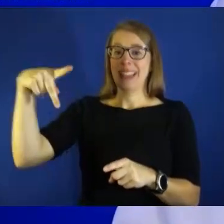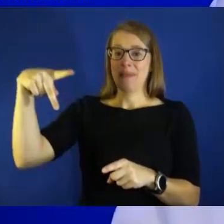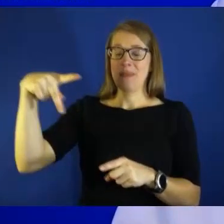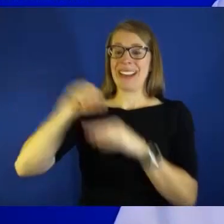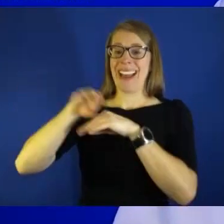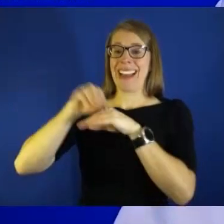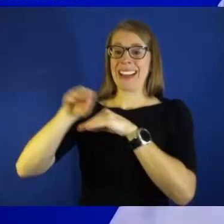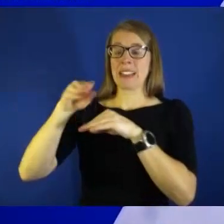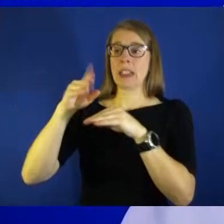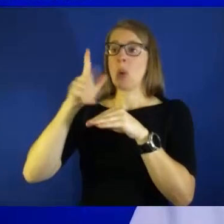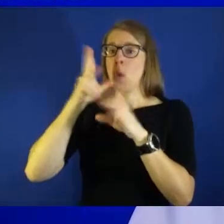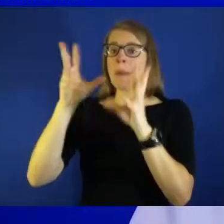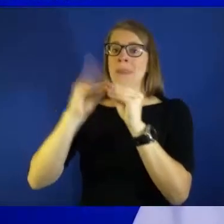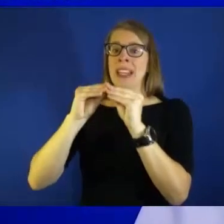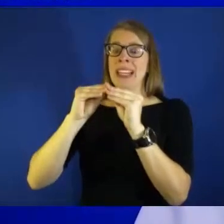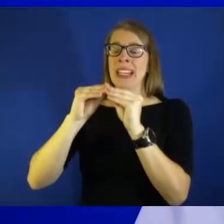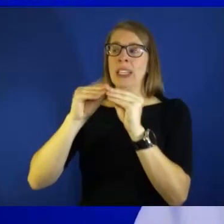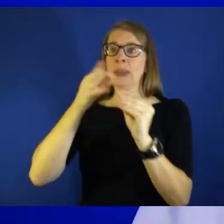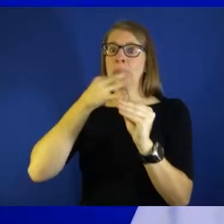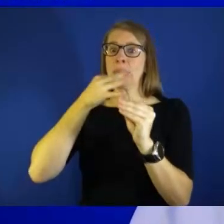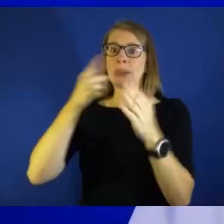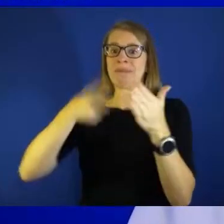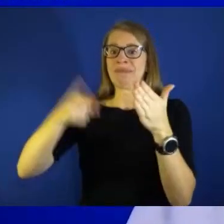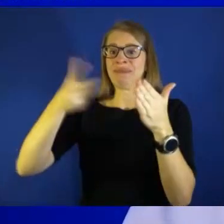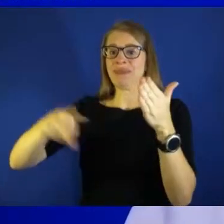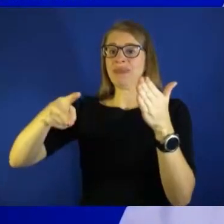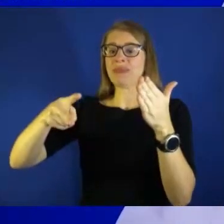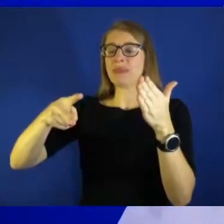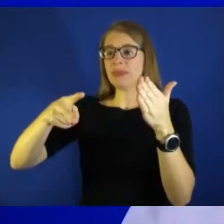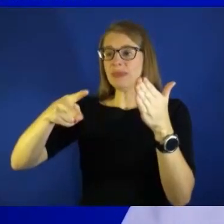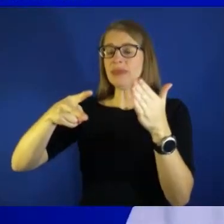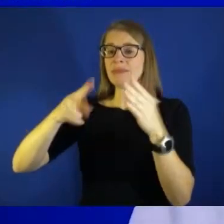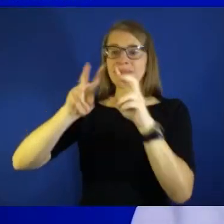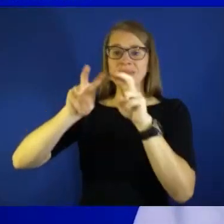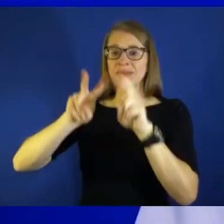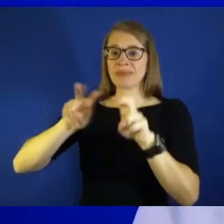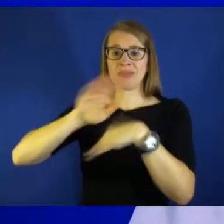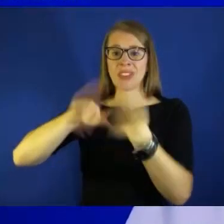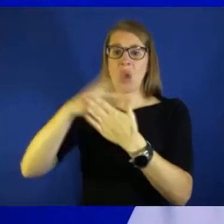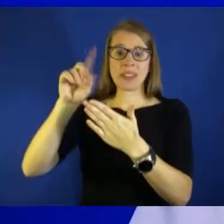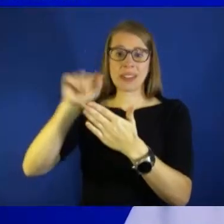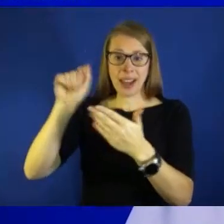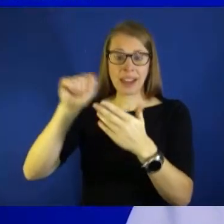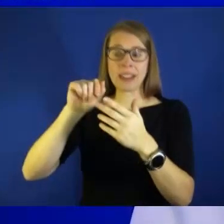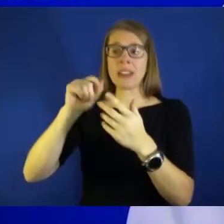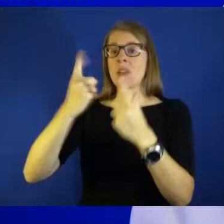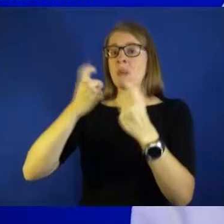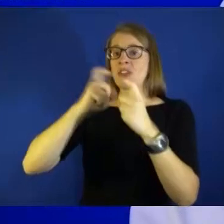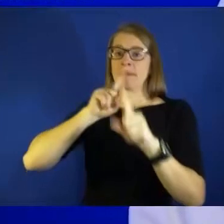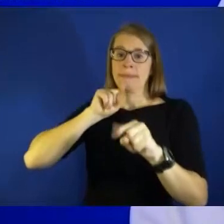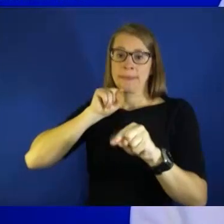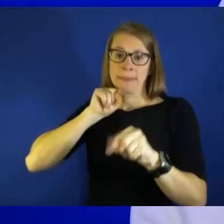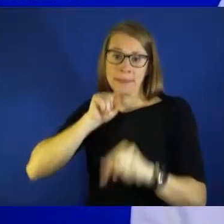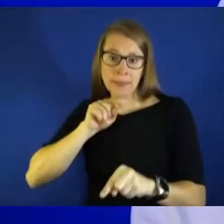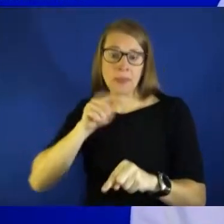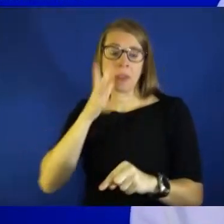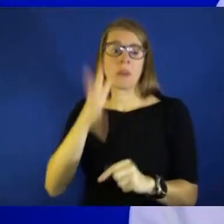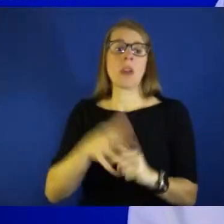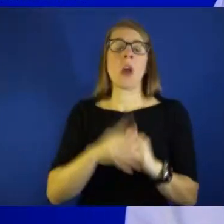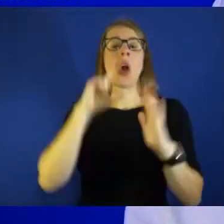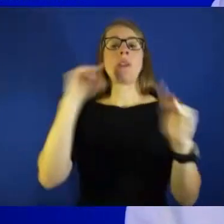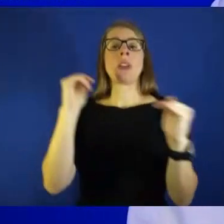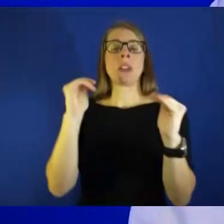few times here in the next couple weeks to look at all of that data, answer all of those questions, so hopefully we will have more. But the biggest thing